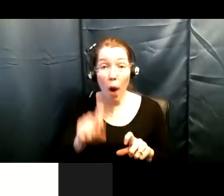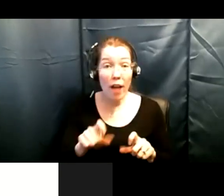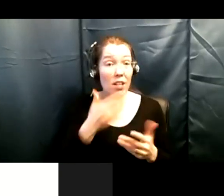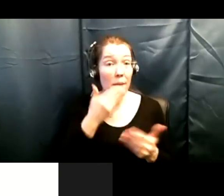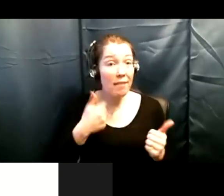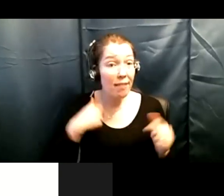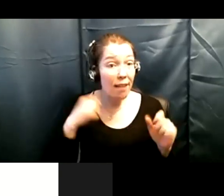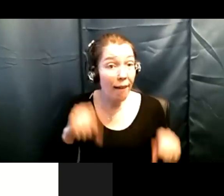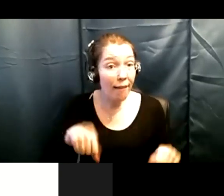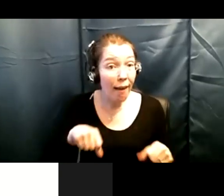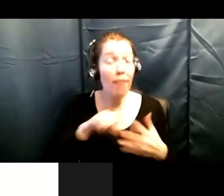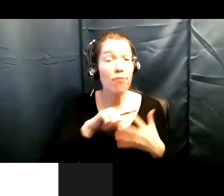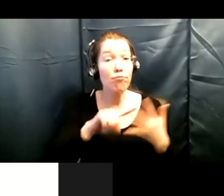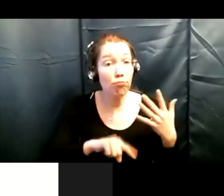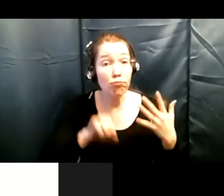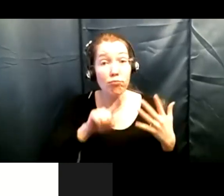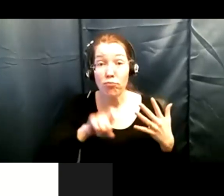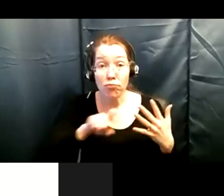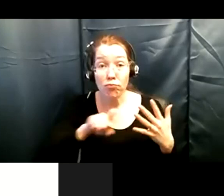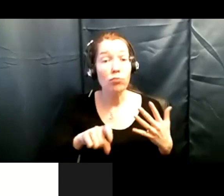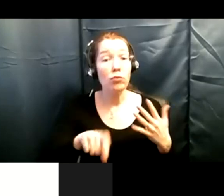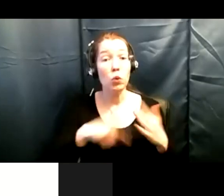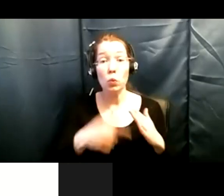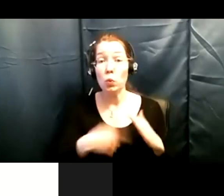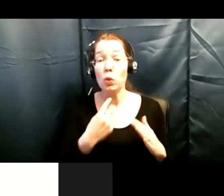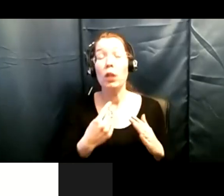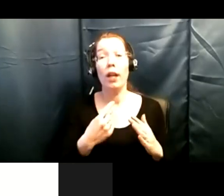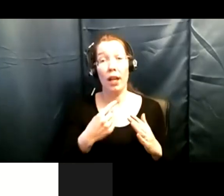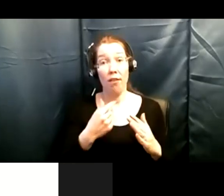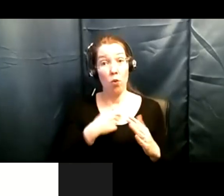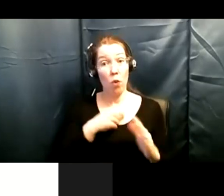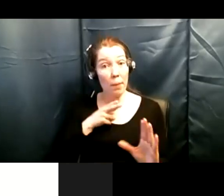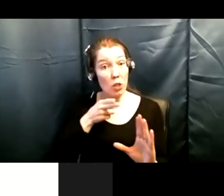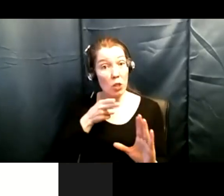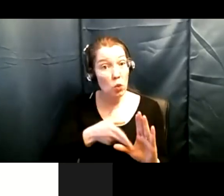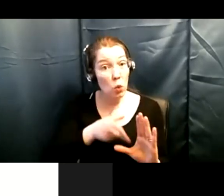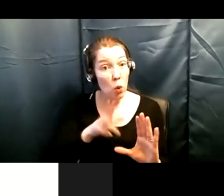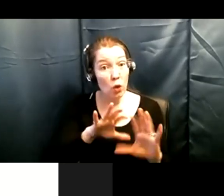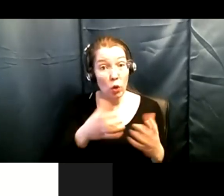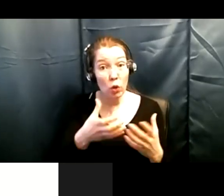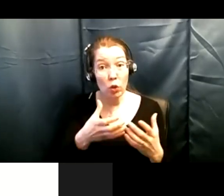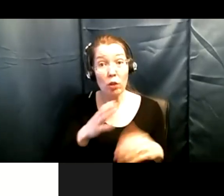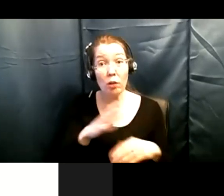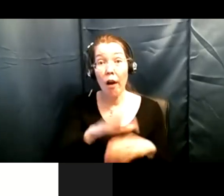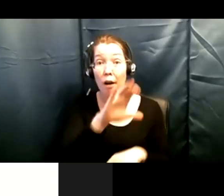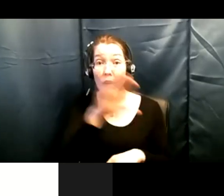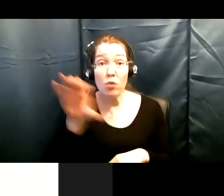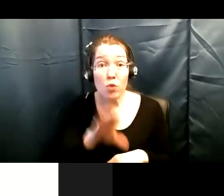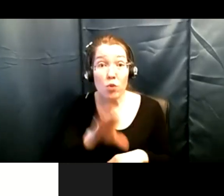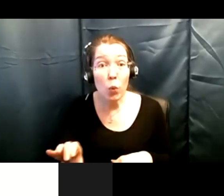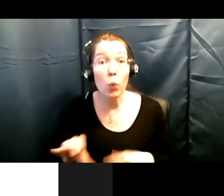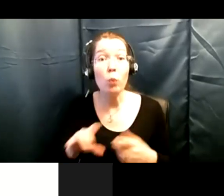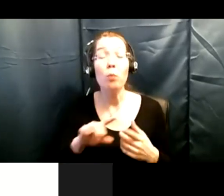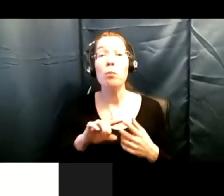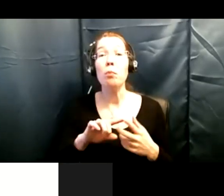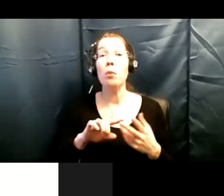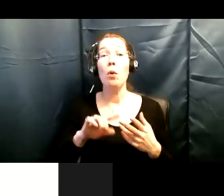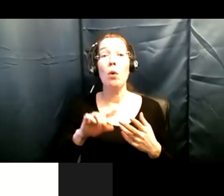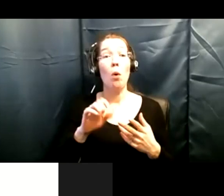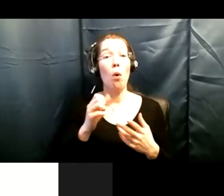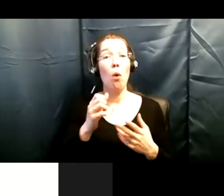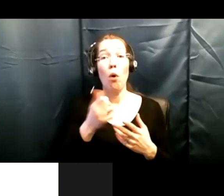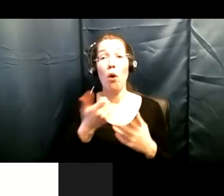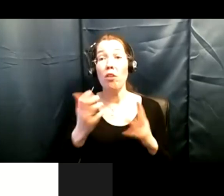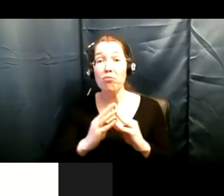can. And if you'd like for me to join your group on Zoom or in a